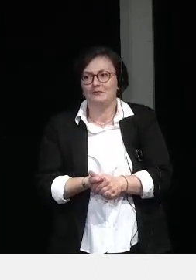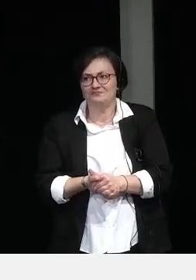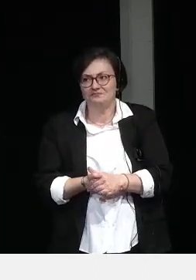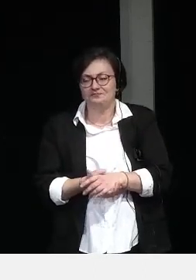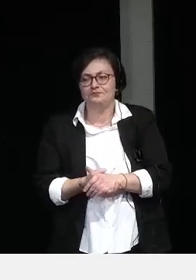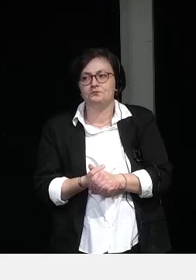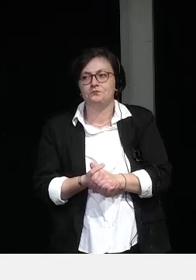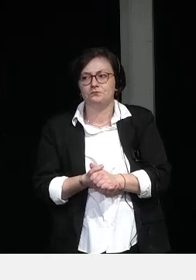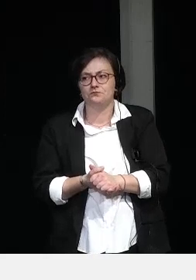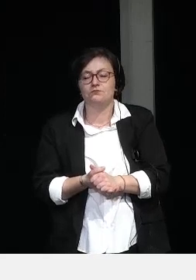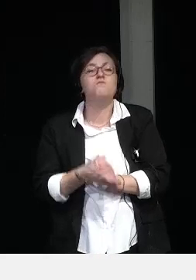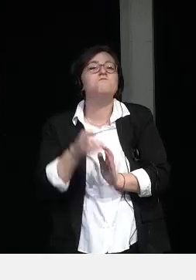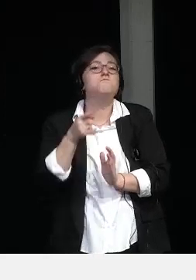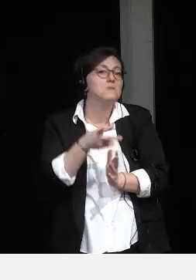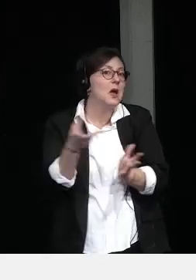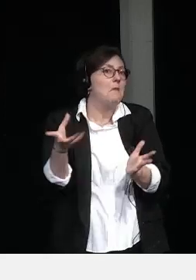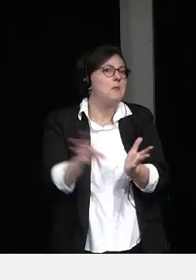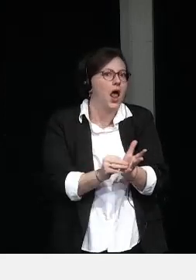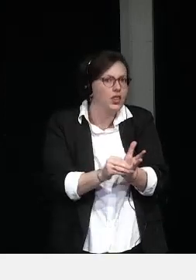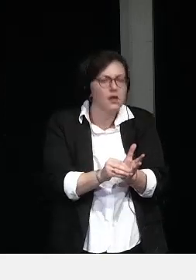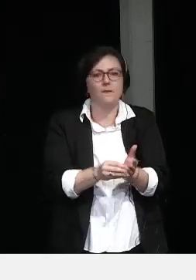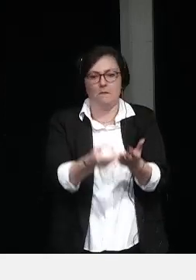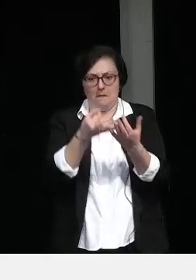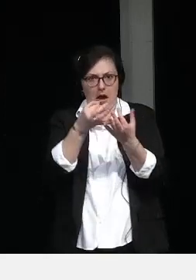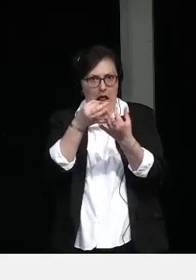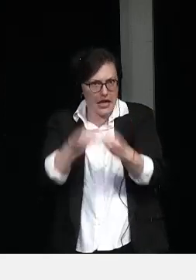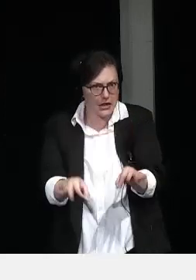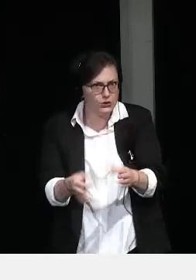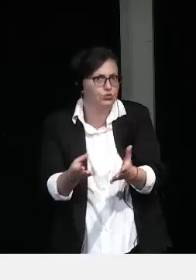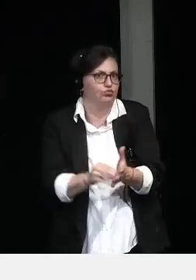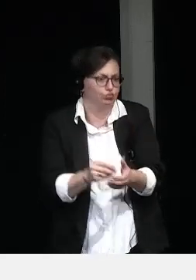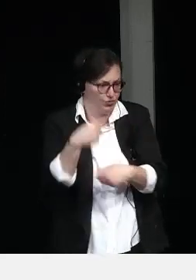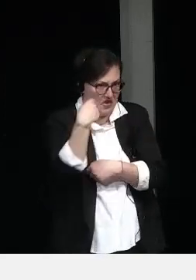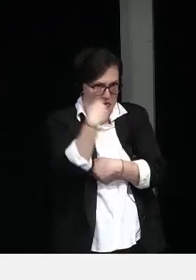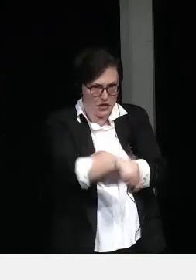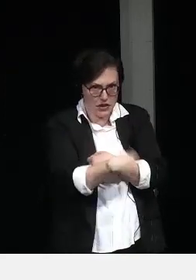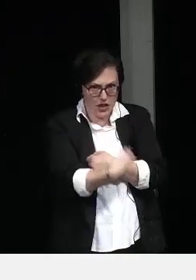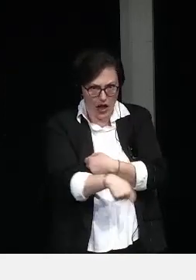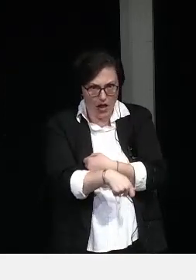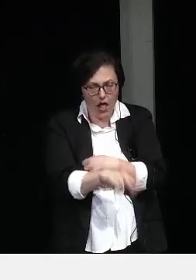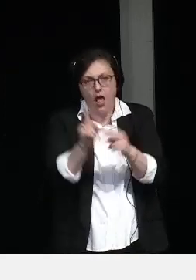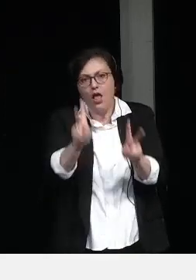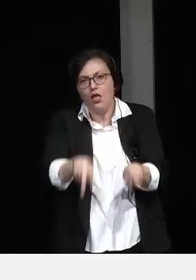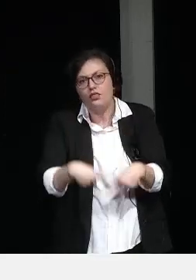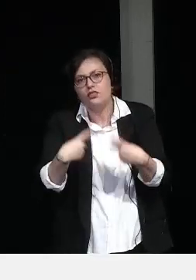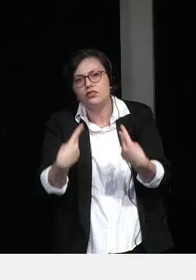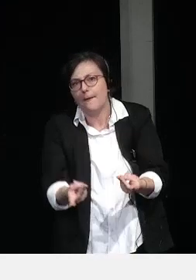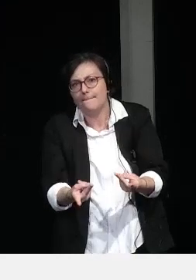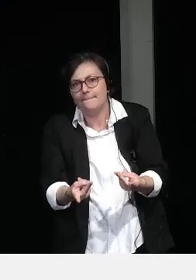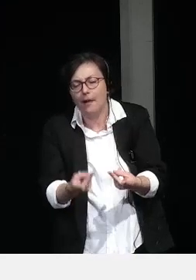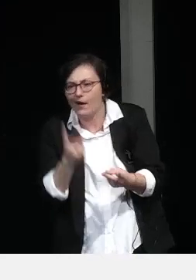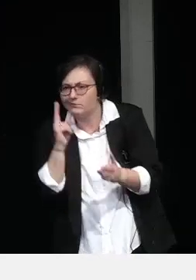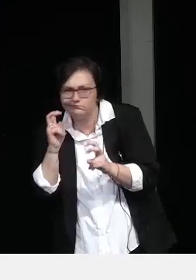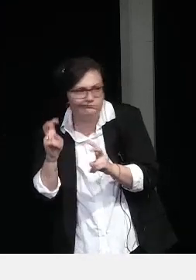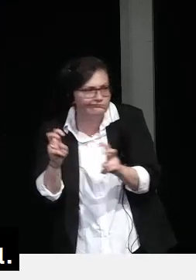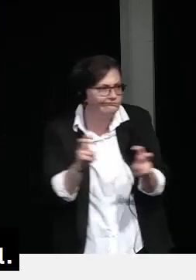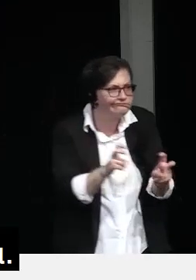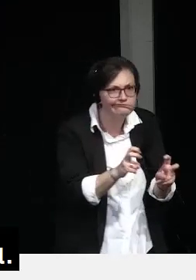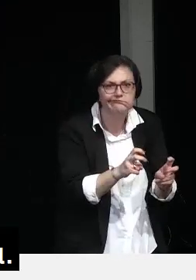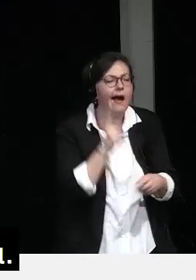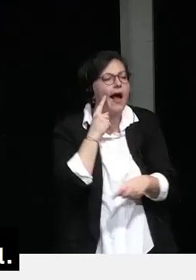jail. I mean, it could not be so useful, because you need to build